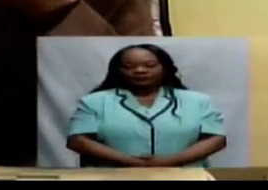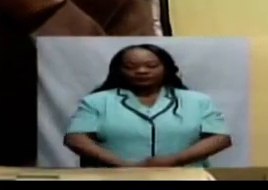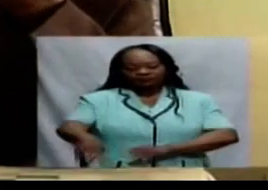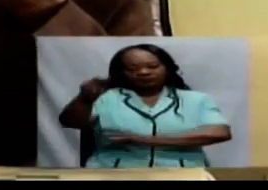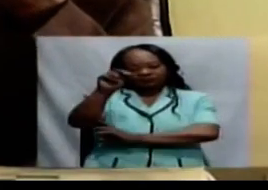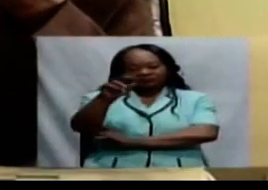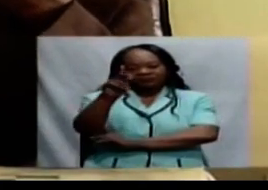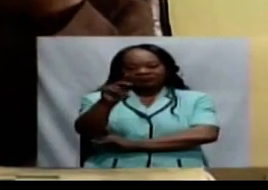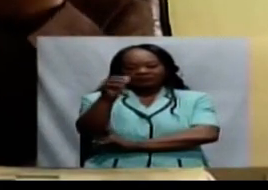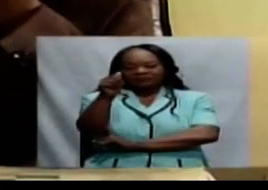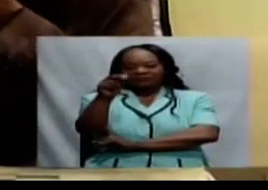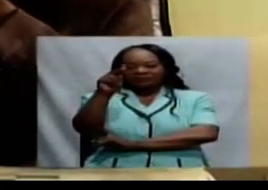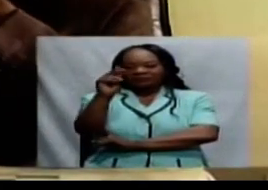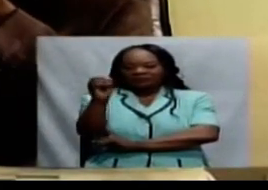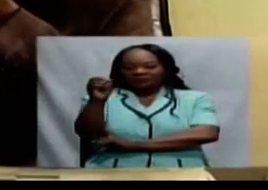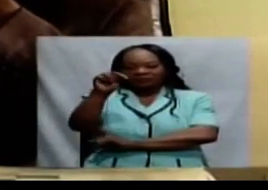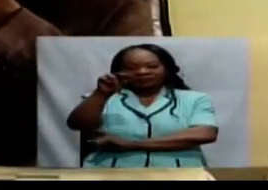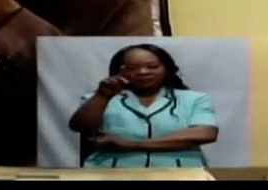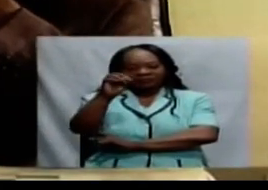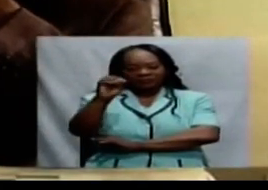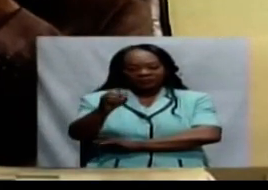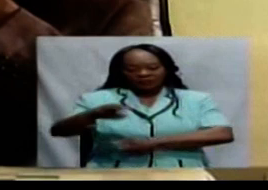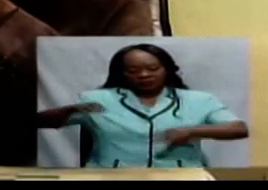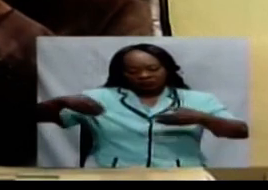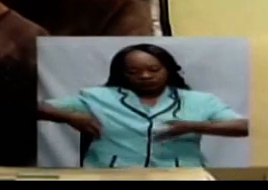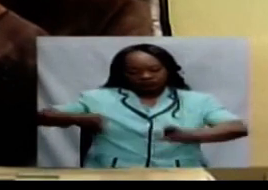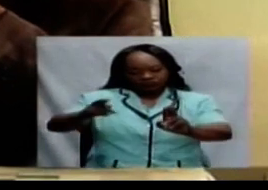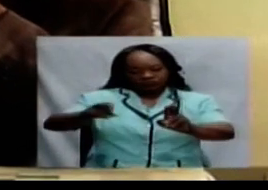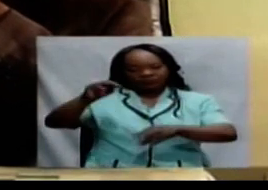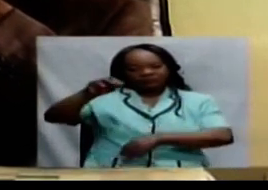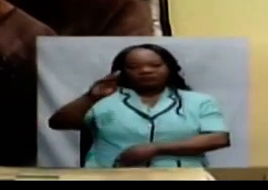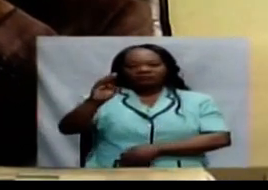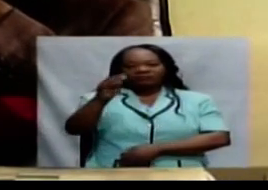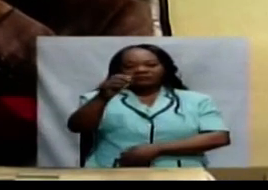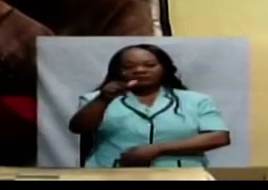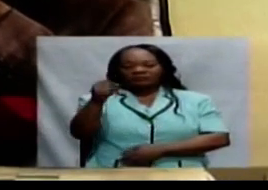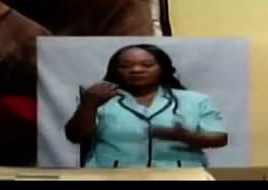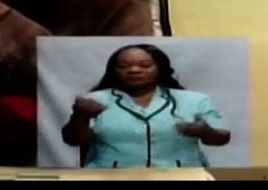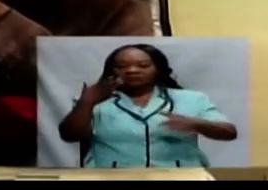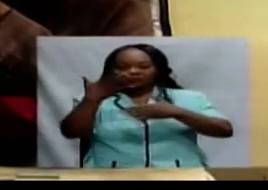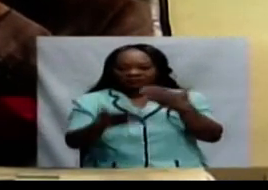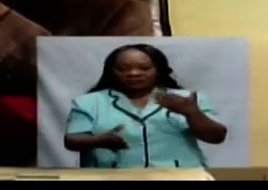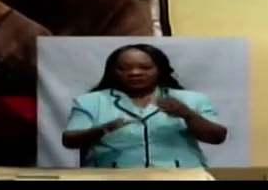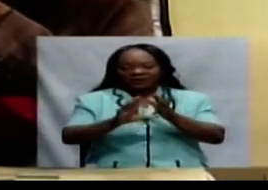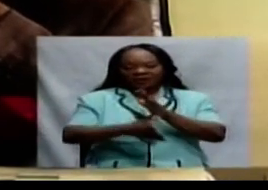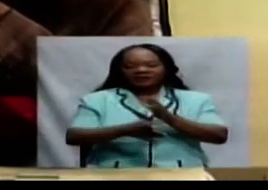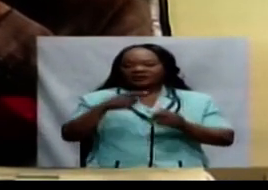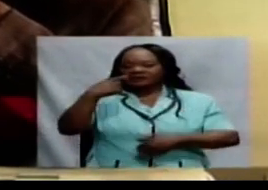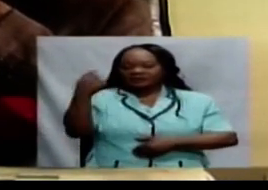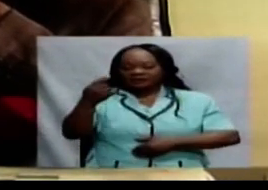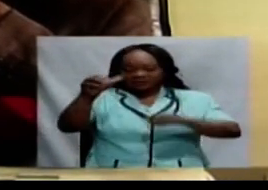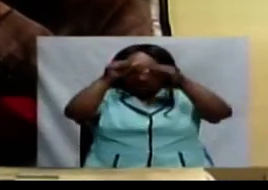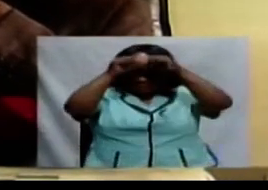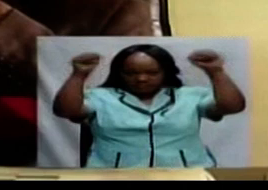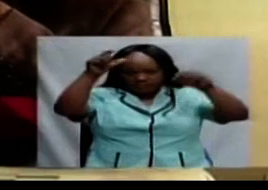Nakonde-Mbala Road has been completed and has since been commissioned by His Excellency the President of the Republic of Zambia. But